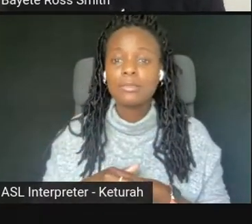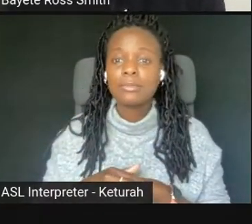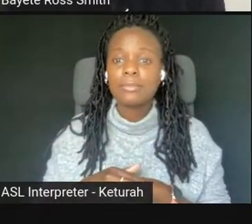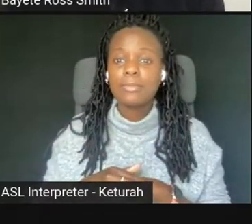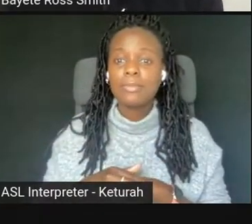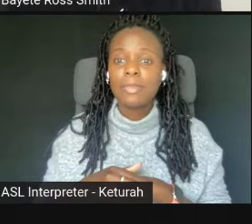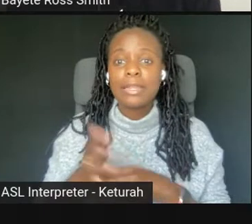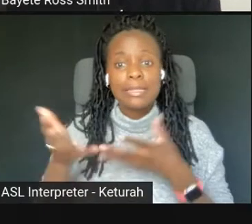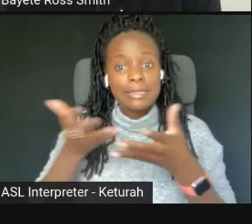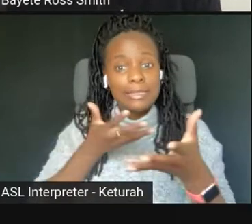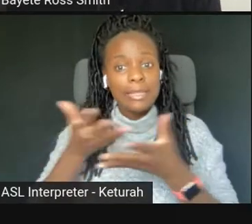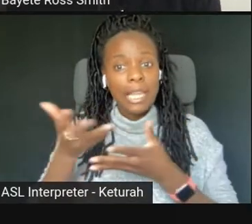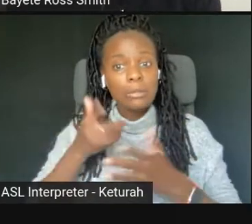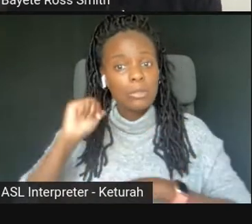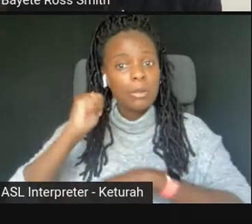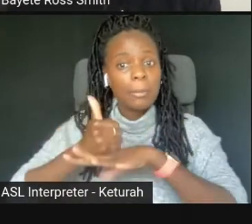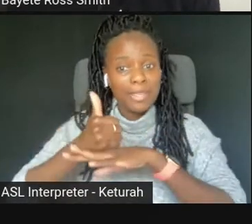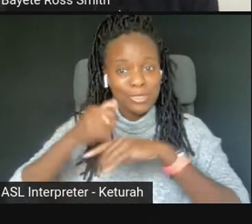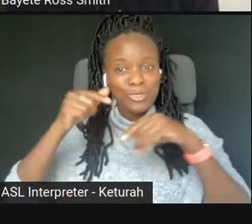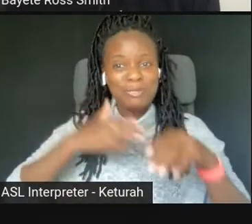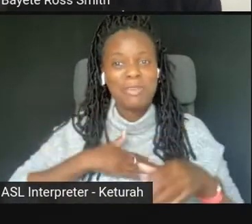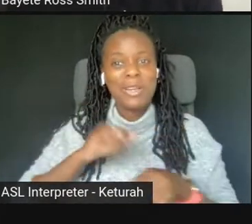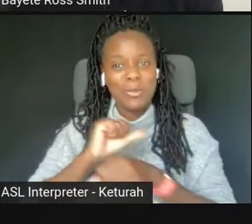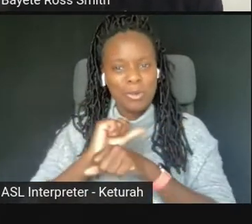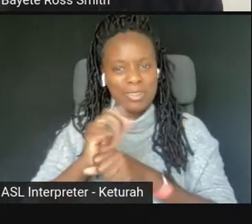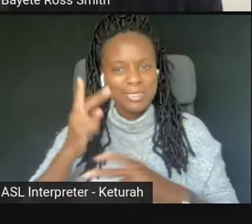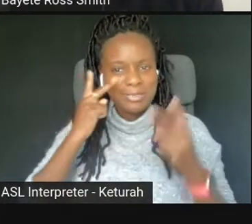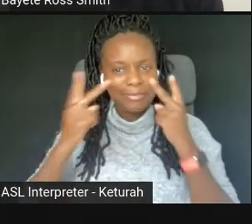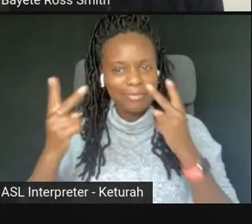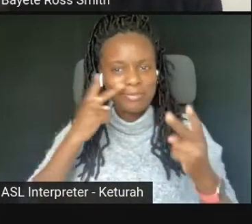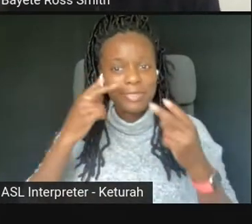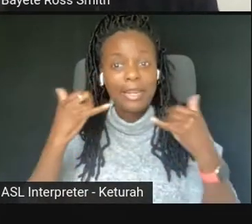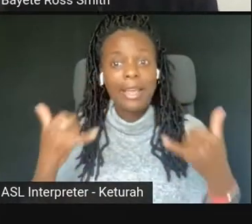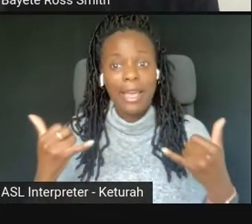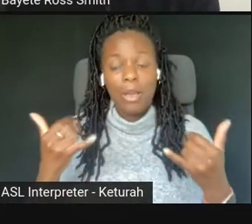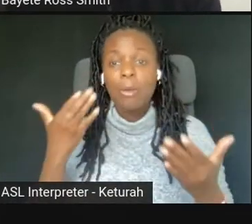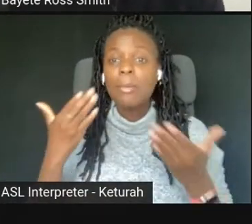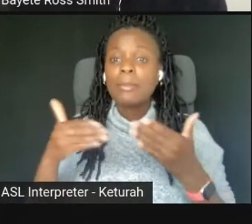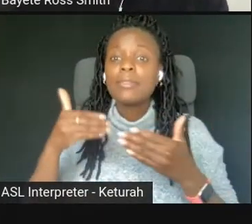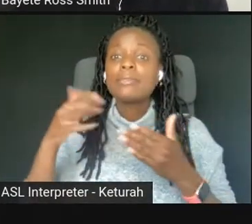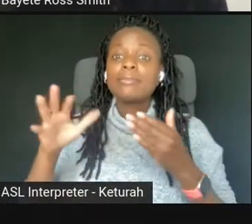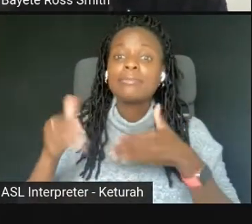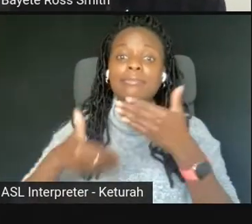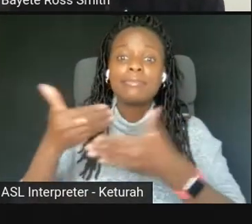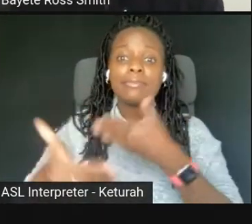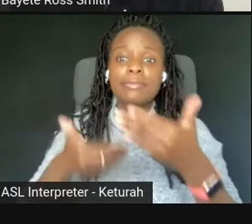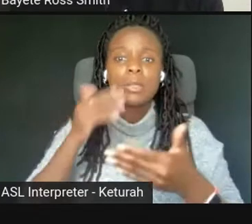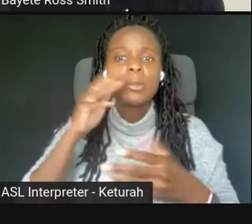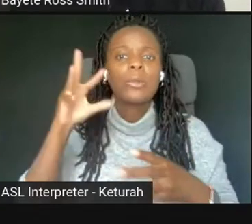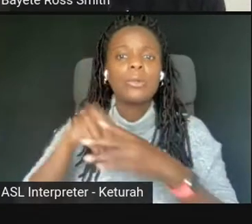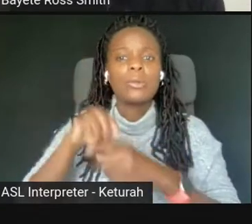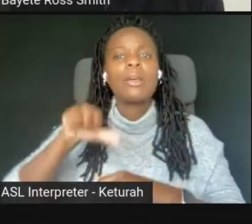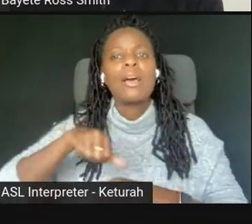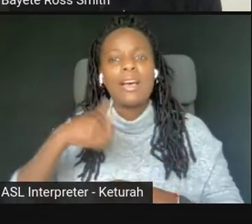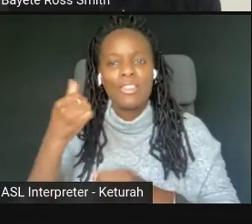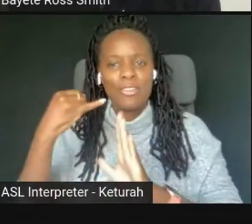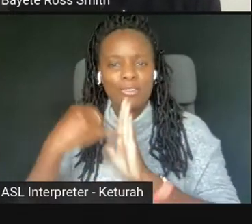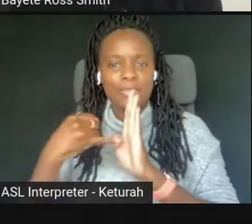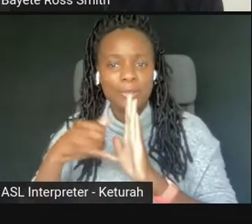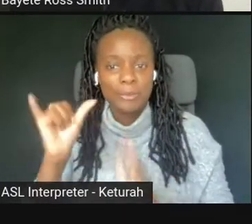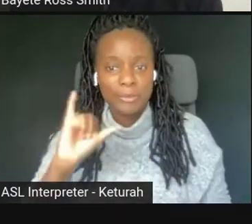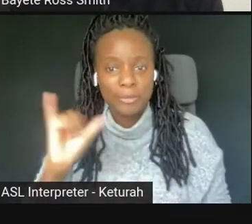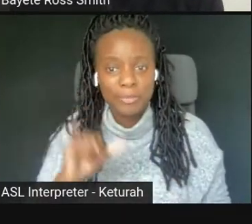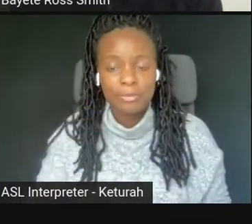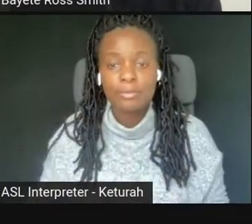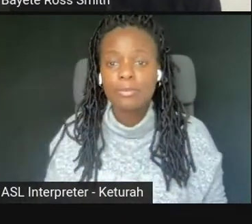now, and may eventually include the work of additional artistic practitioners. I've already begun piloting this